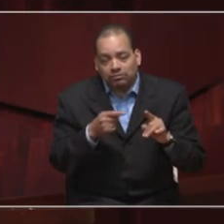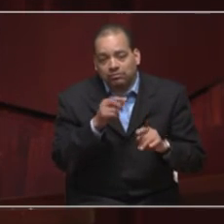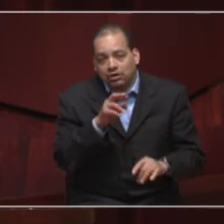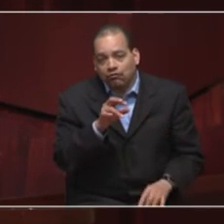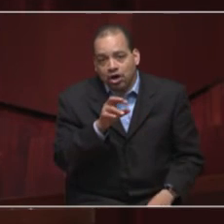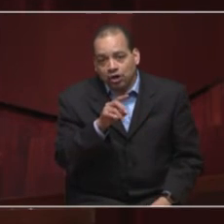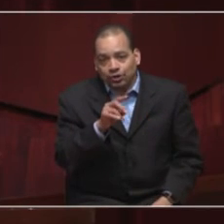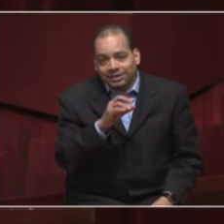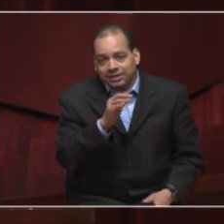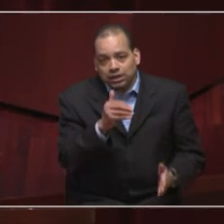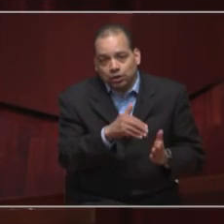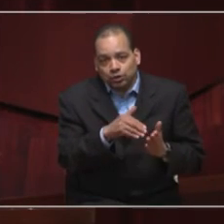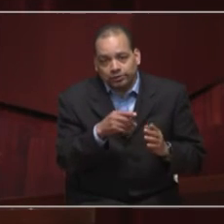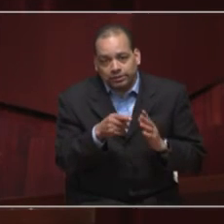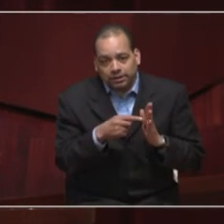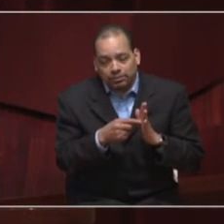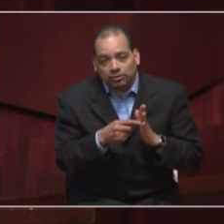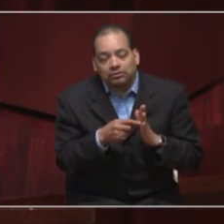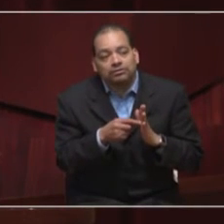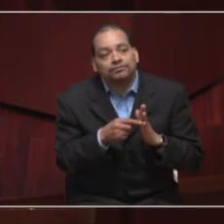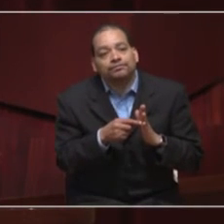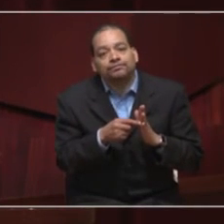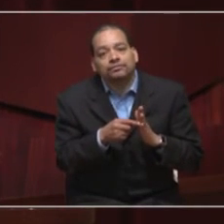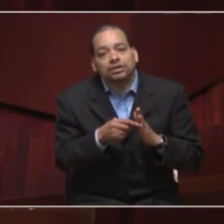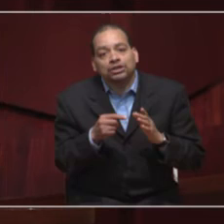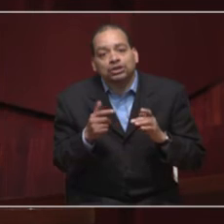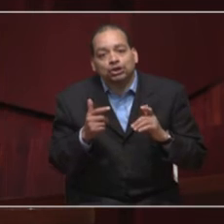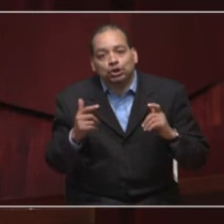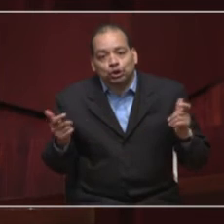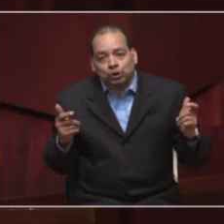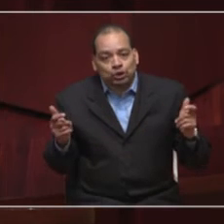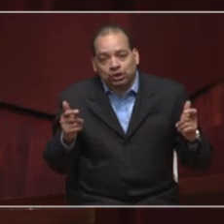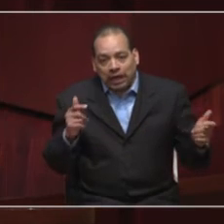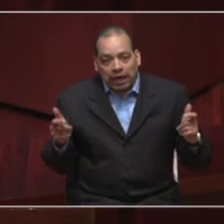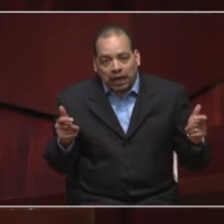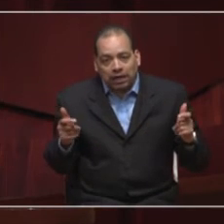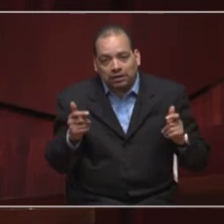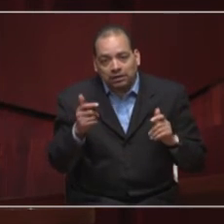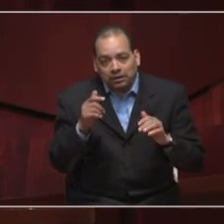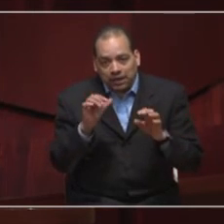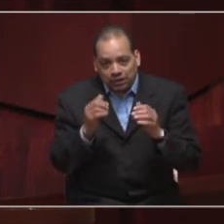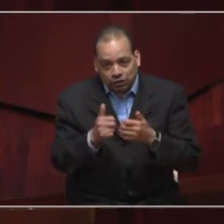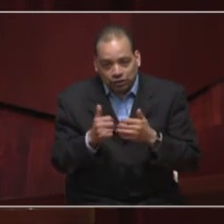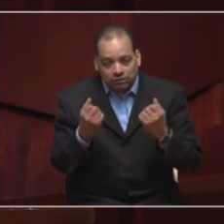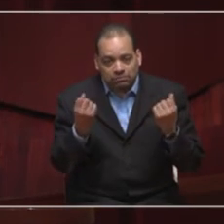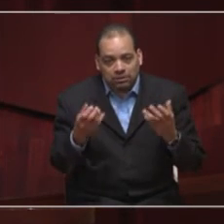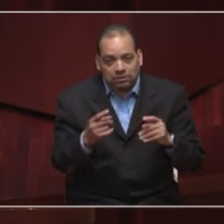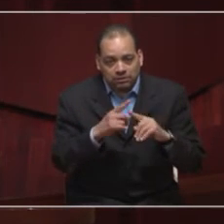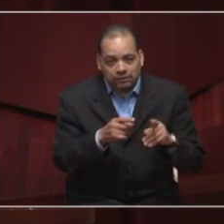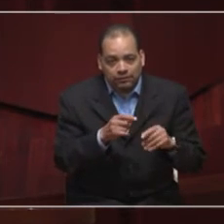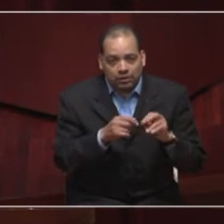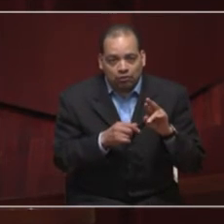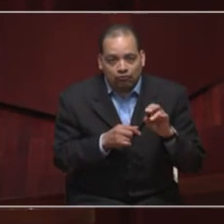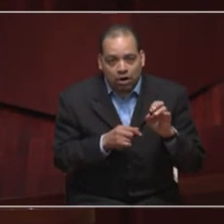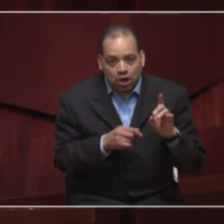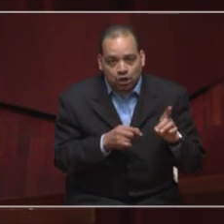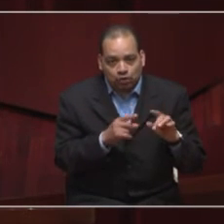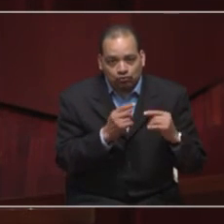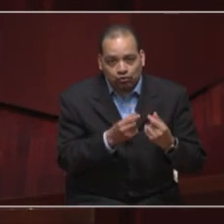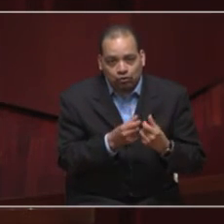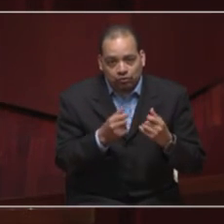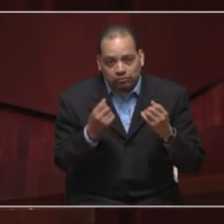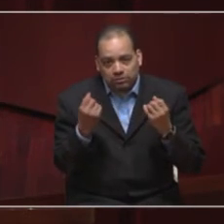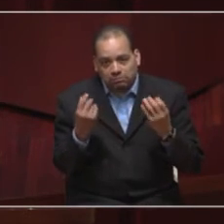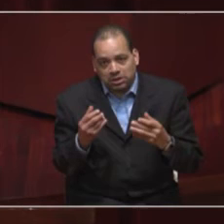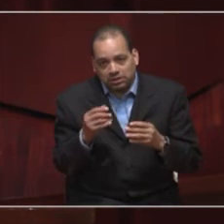centers. So for example, in a very robust agency where you have multiple record groups, multiple charge accounts or charge